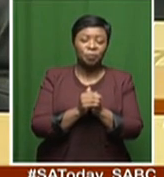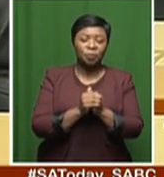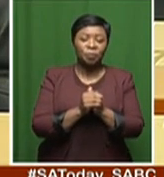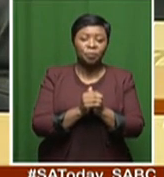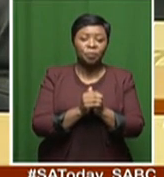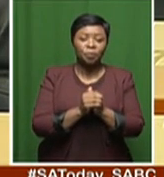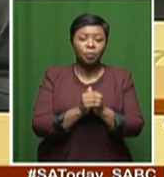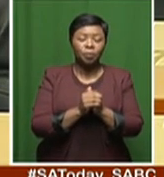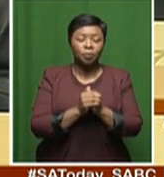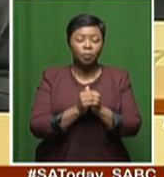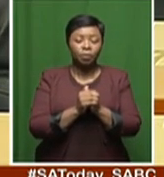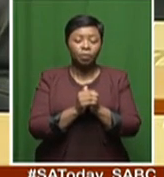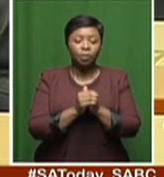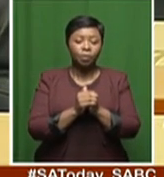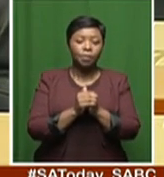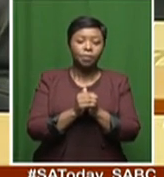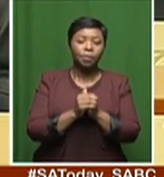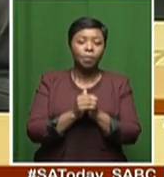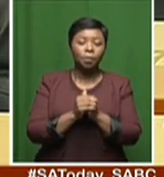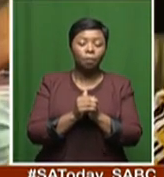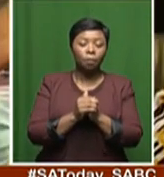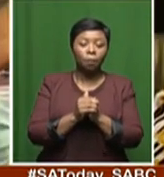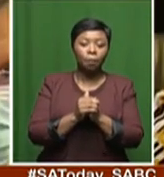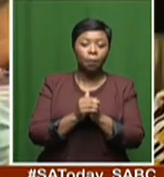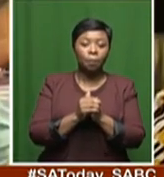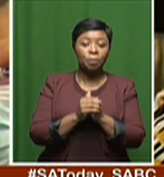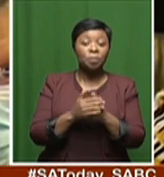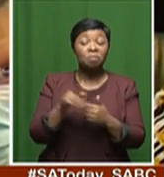have been helpful if we could have